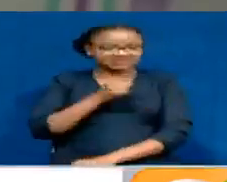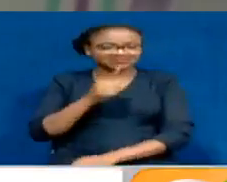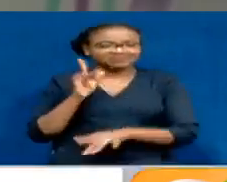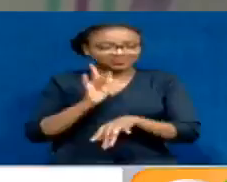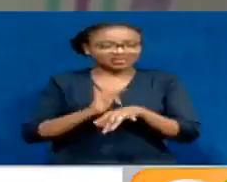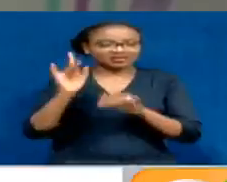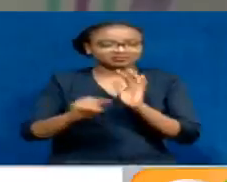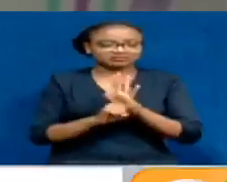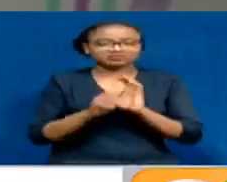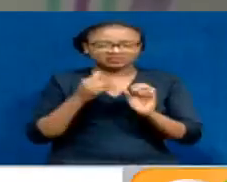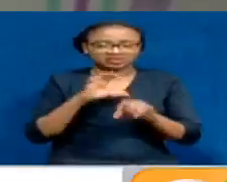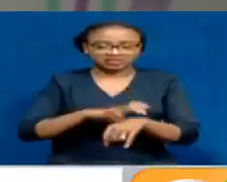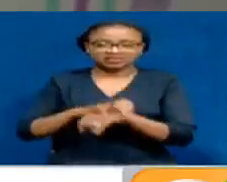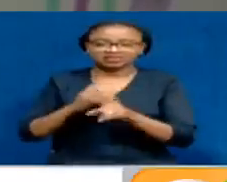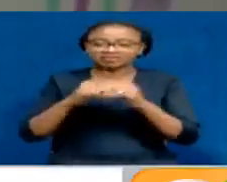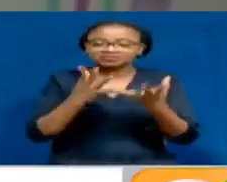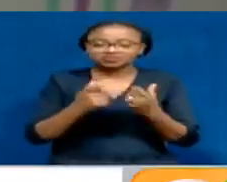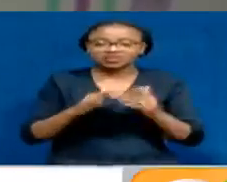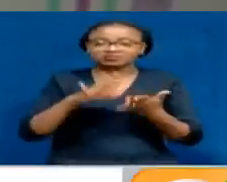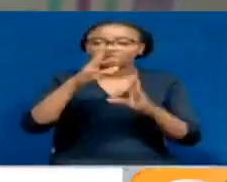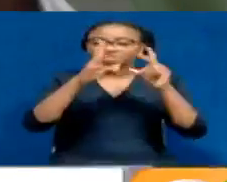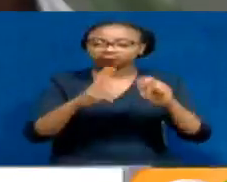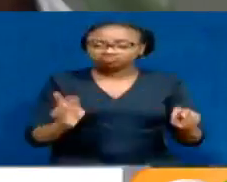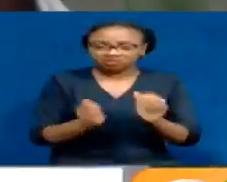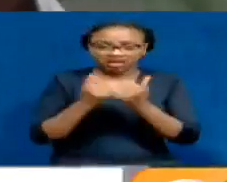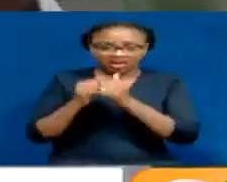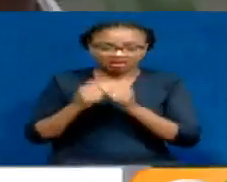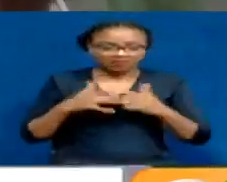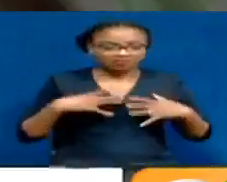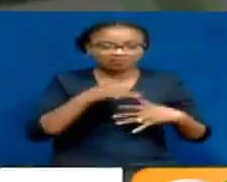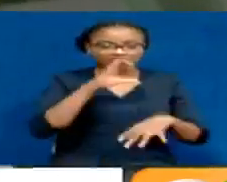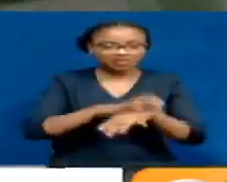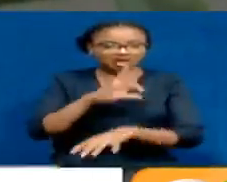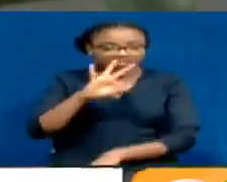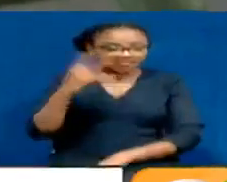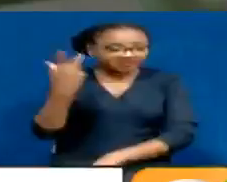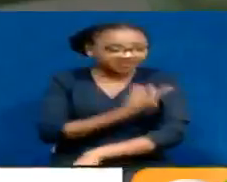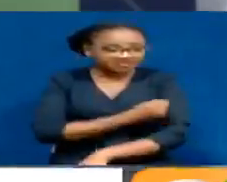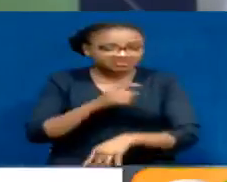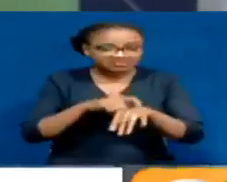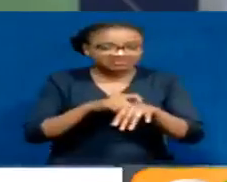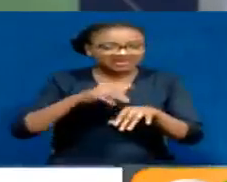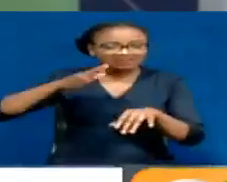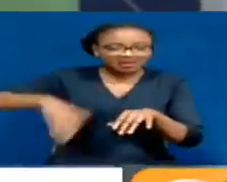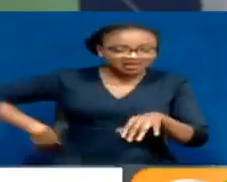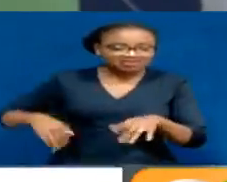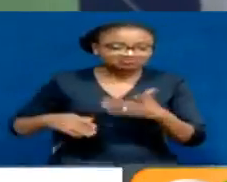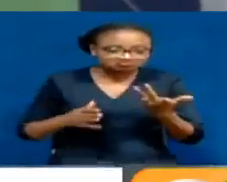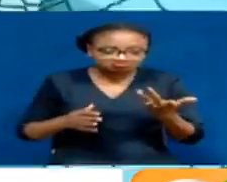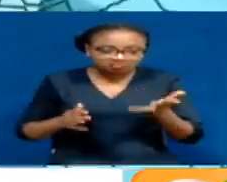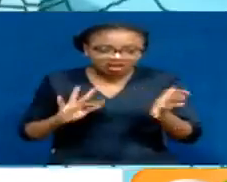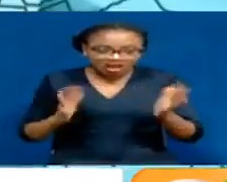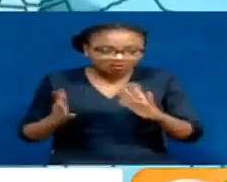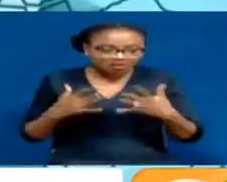doses. Further research is required to follow up with study participants who received third doses beyond the period that was part of the